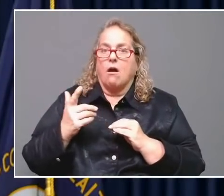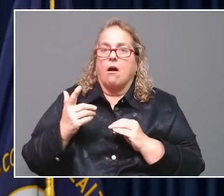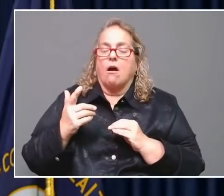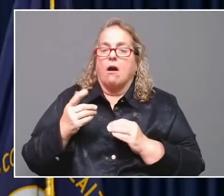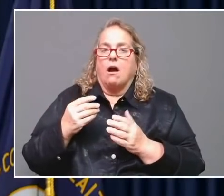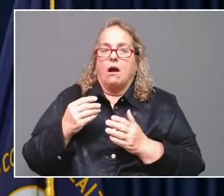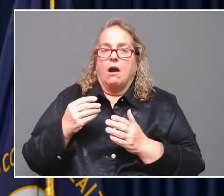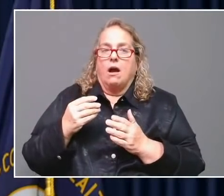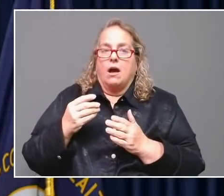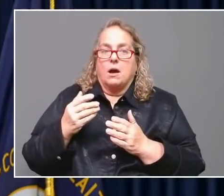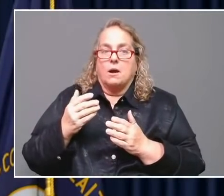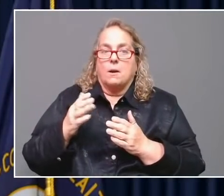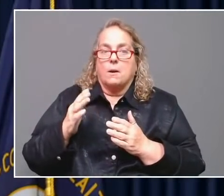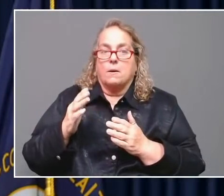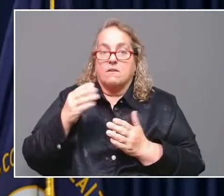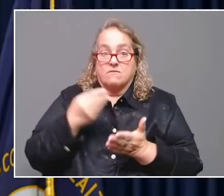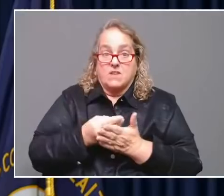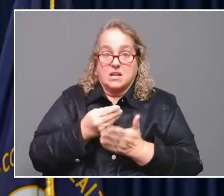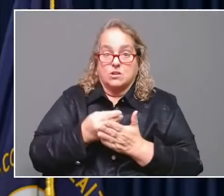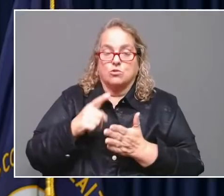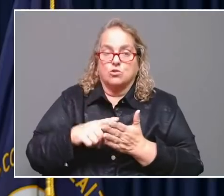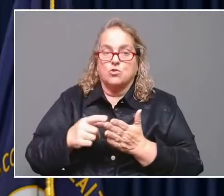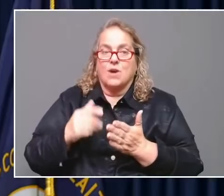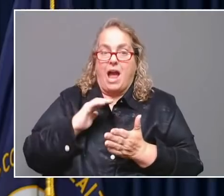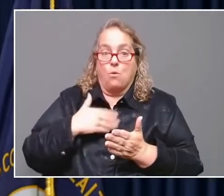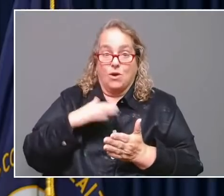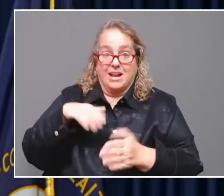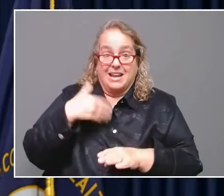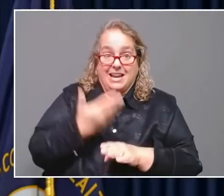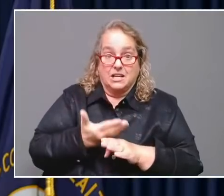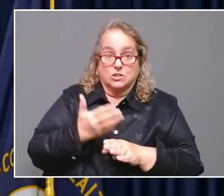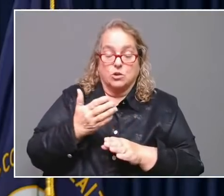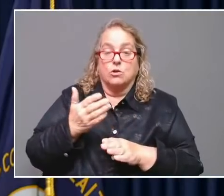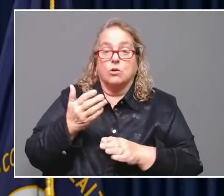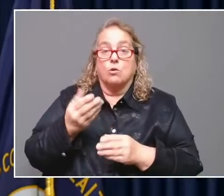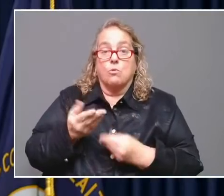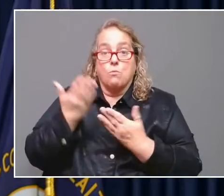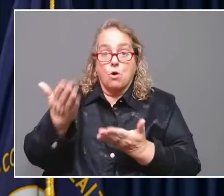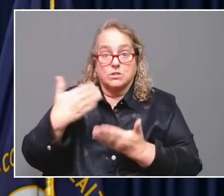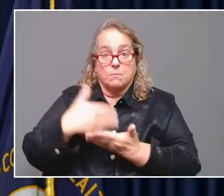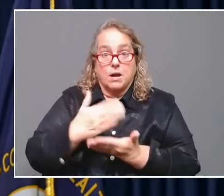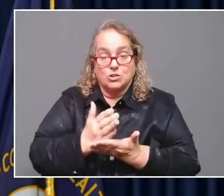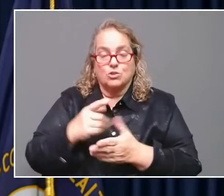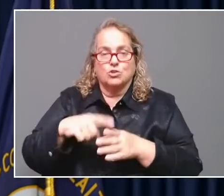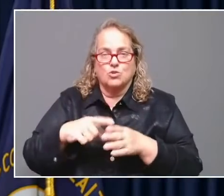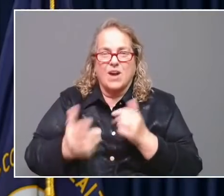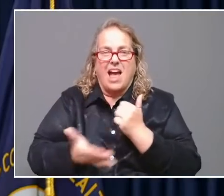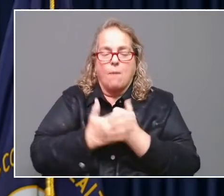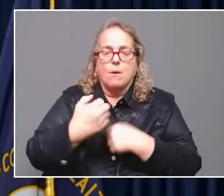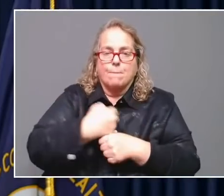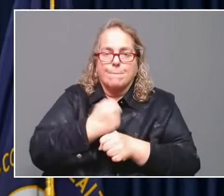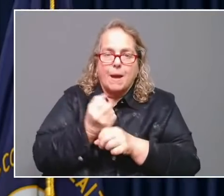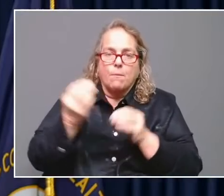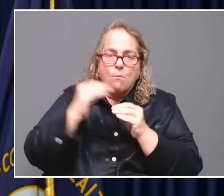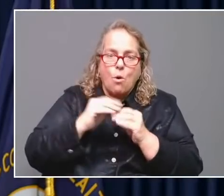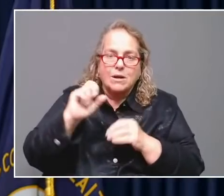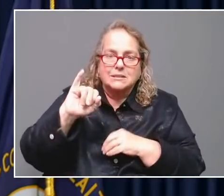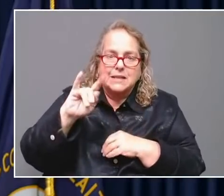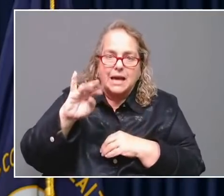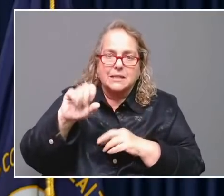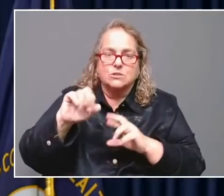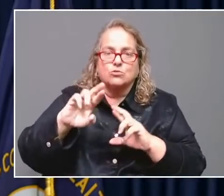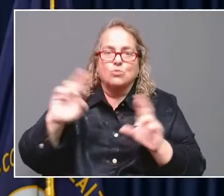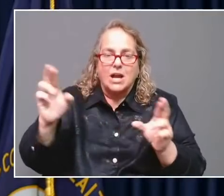my next proposed budget to help work to get more sites up to build ready so that we can continue this